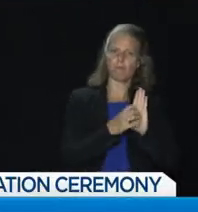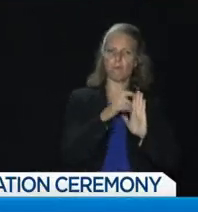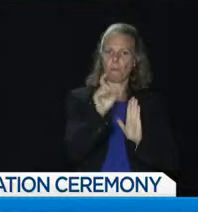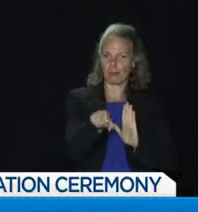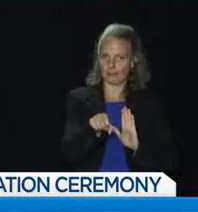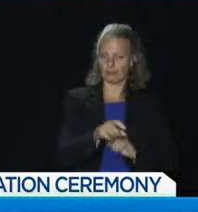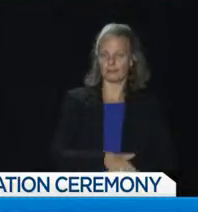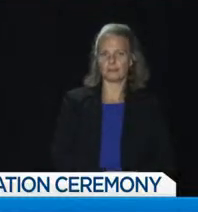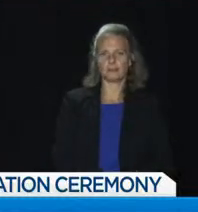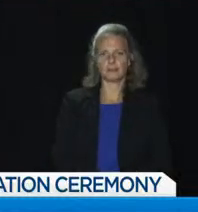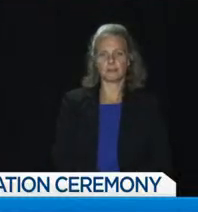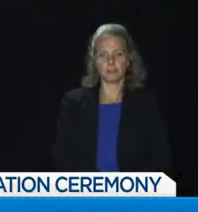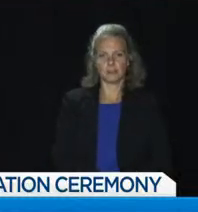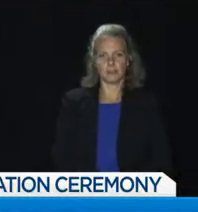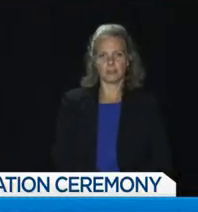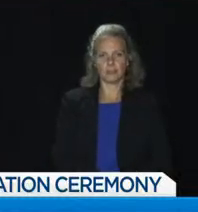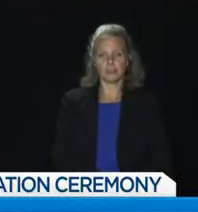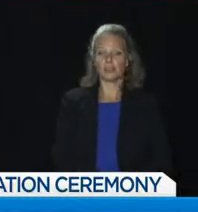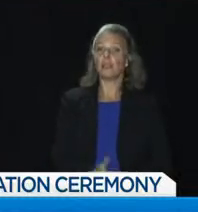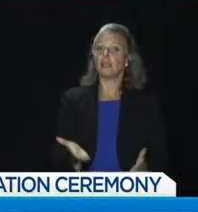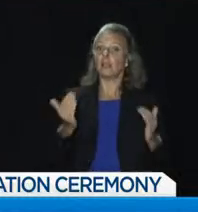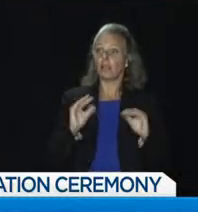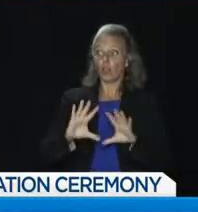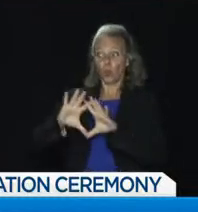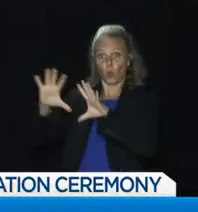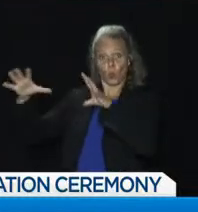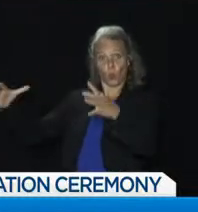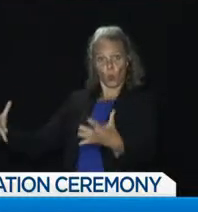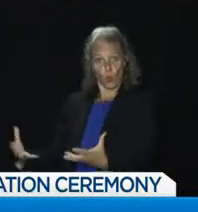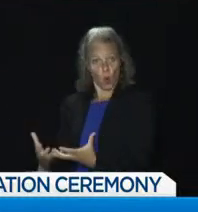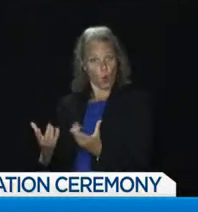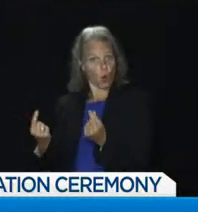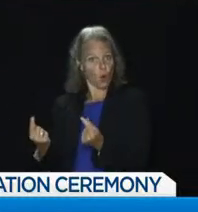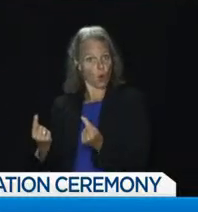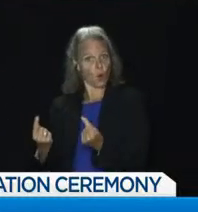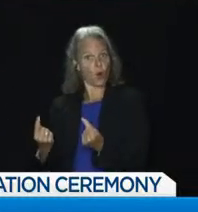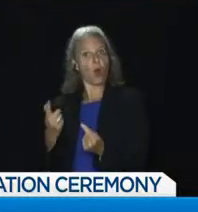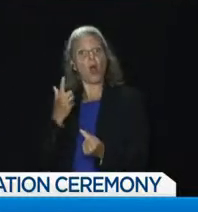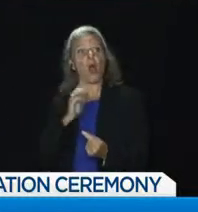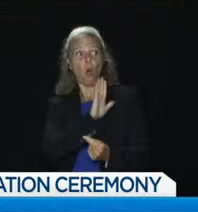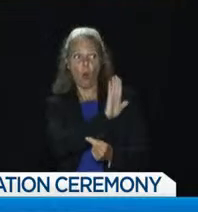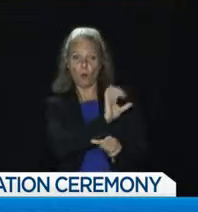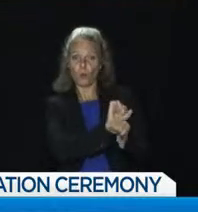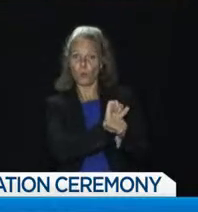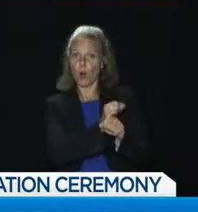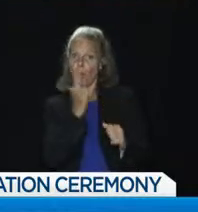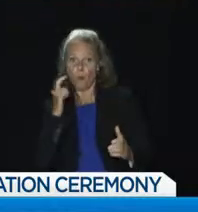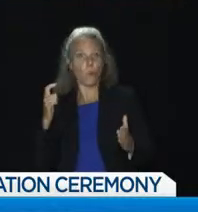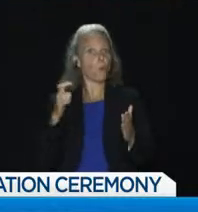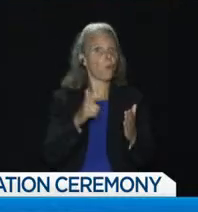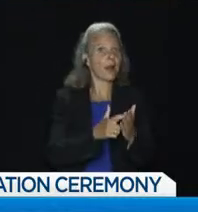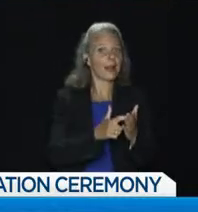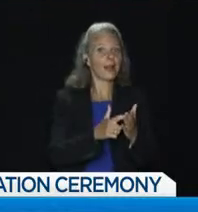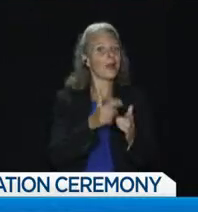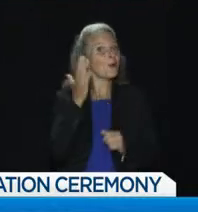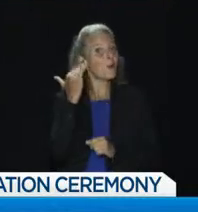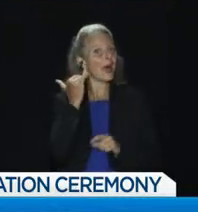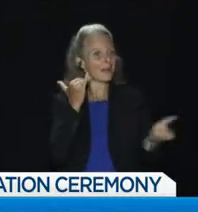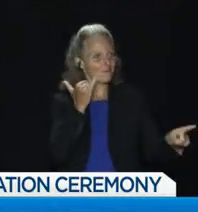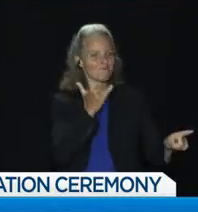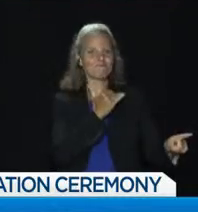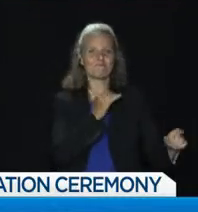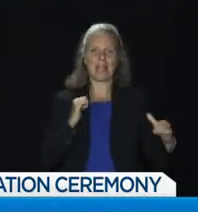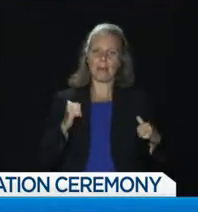The world recognized her work as ambassador for the protection of the Inuit